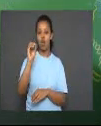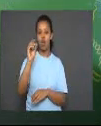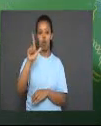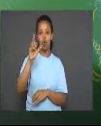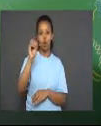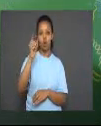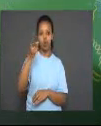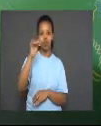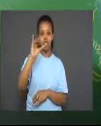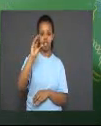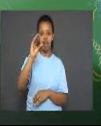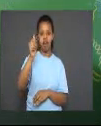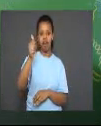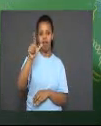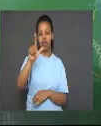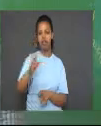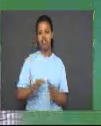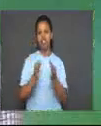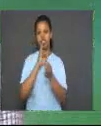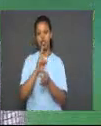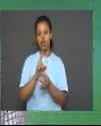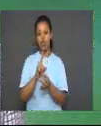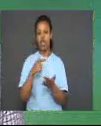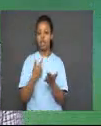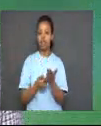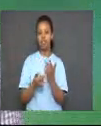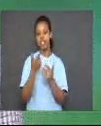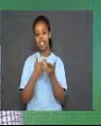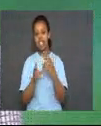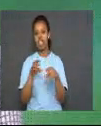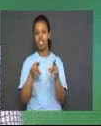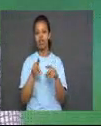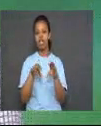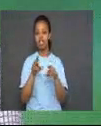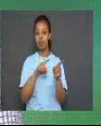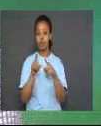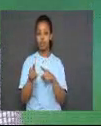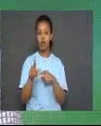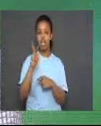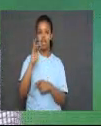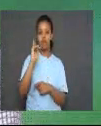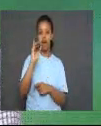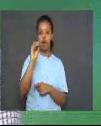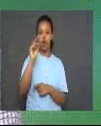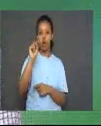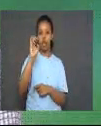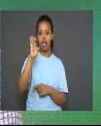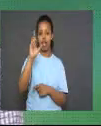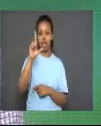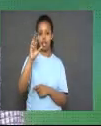discussed ecological succession. We described the role of pioneer